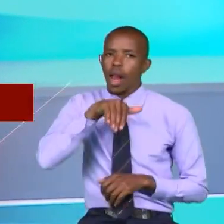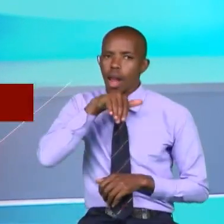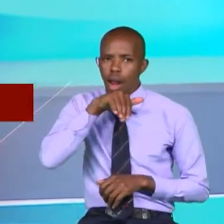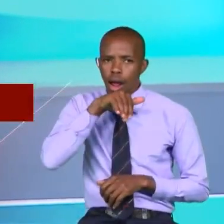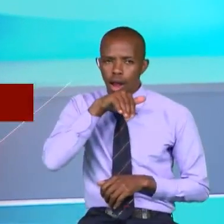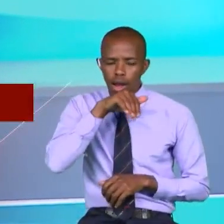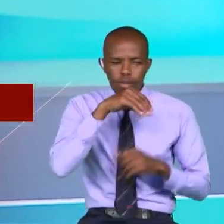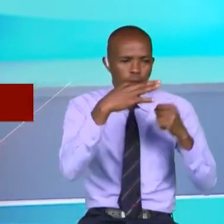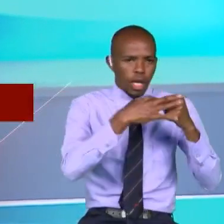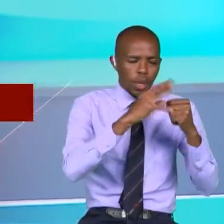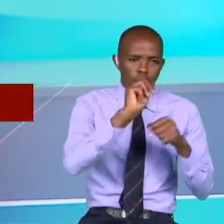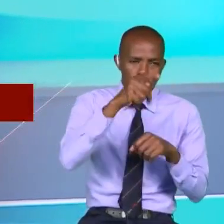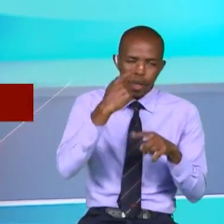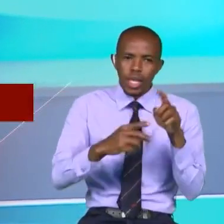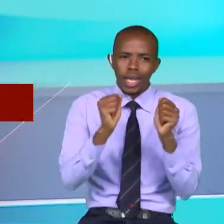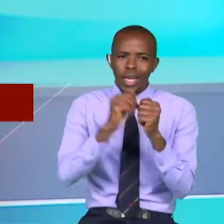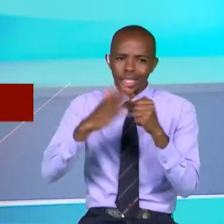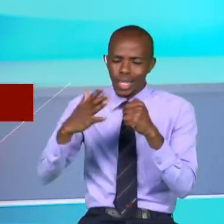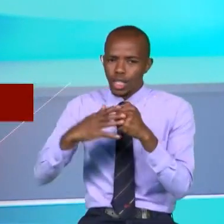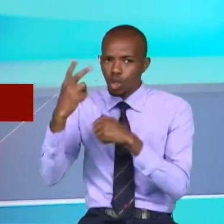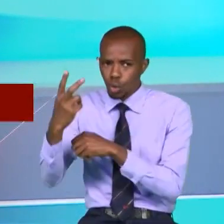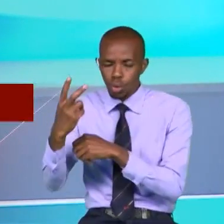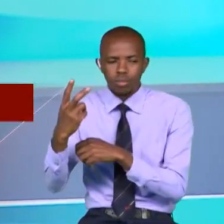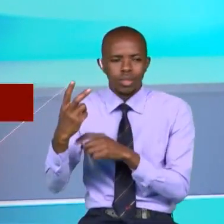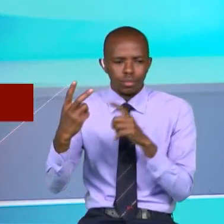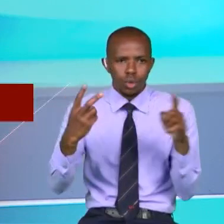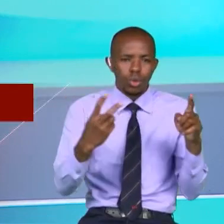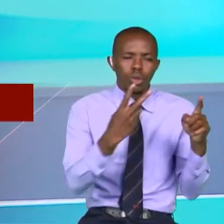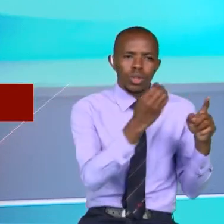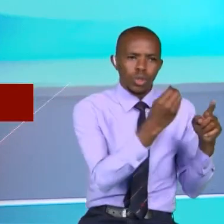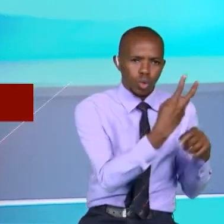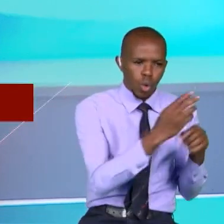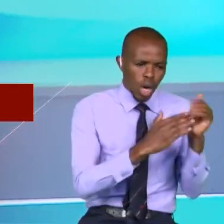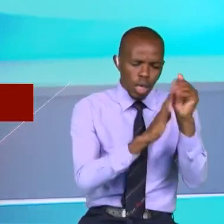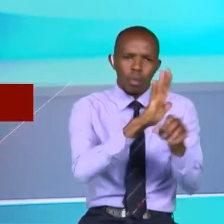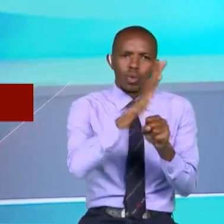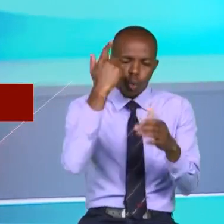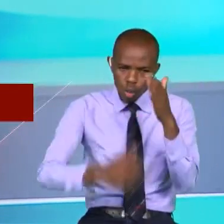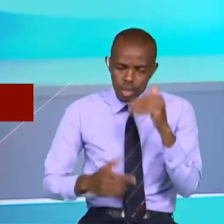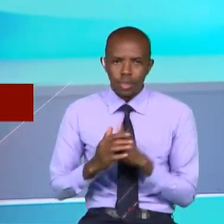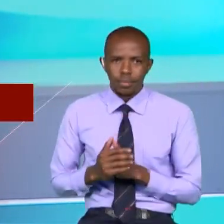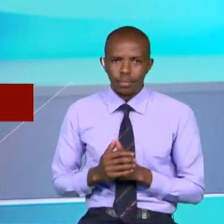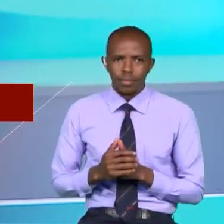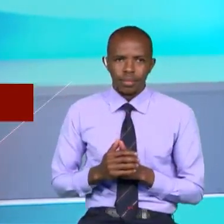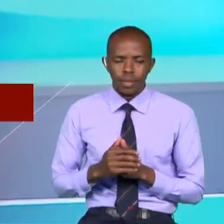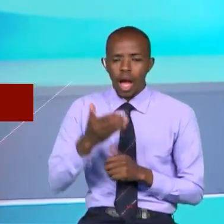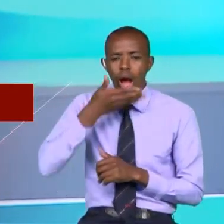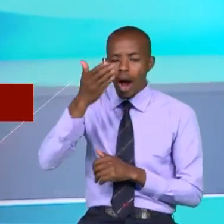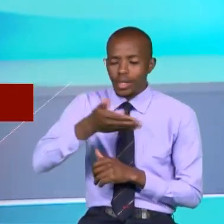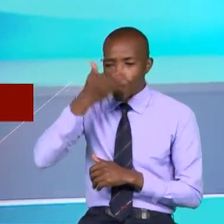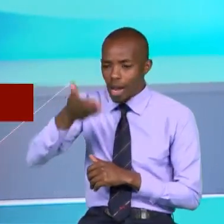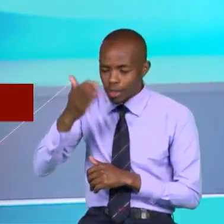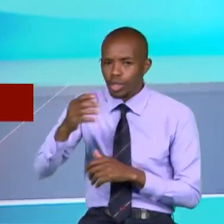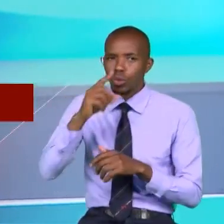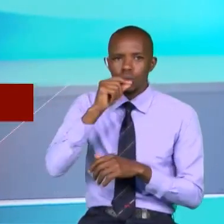was Kibera's MP from 1992 to 2013. What did your leader do at that time? You'll answer them